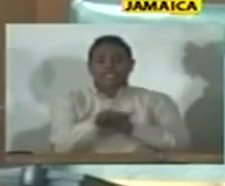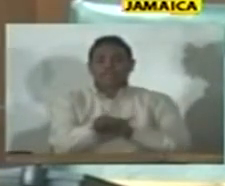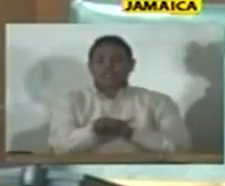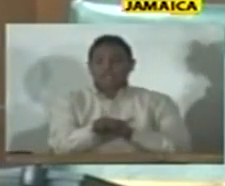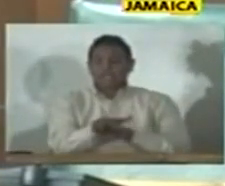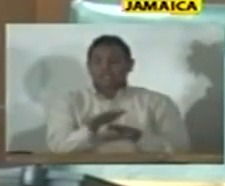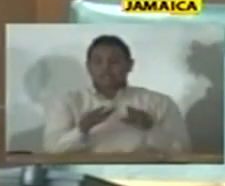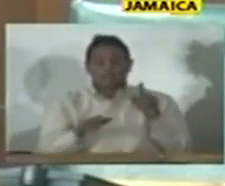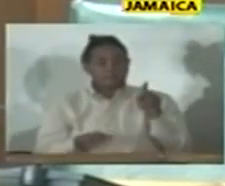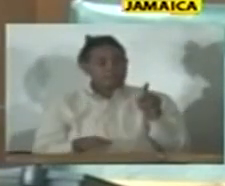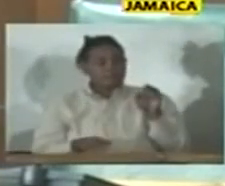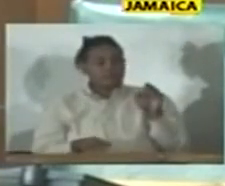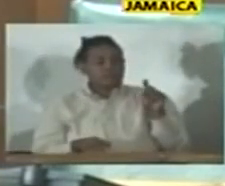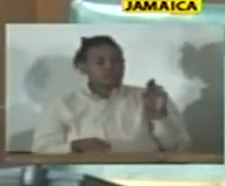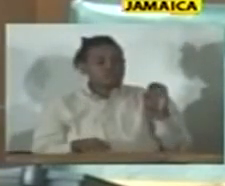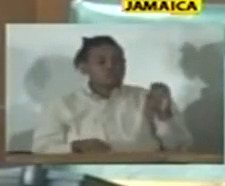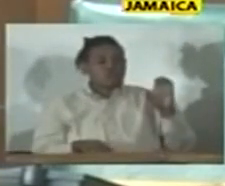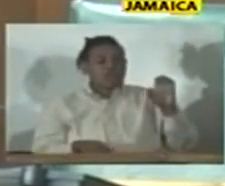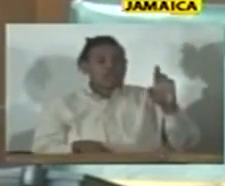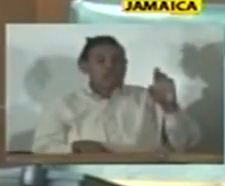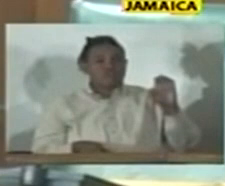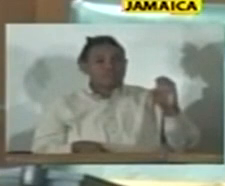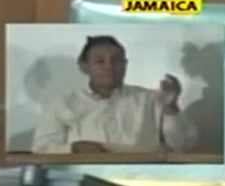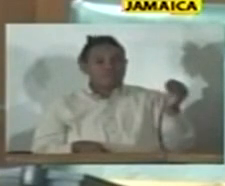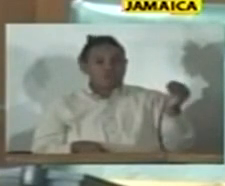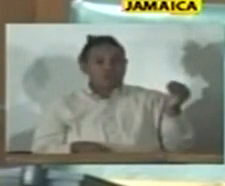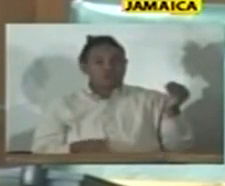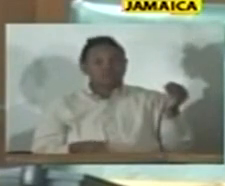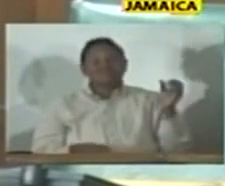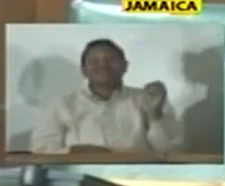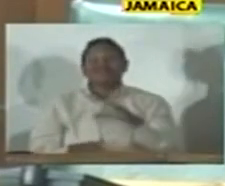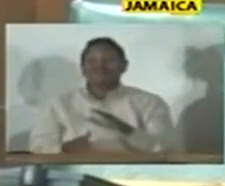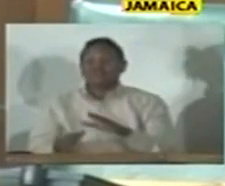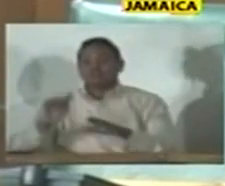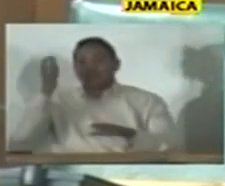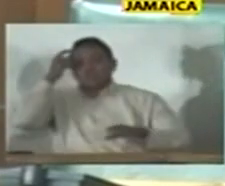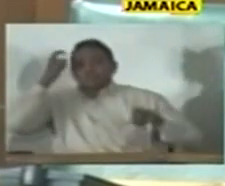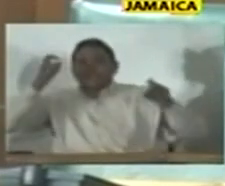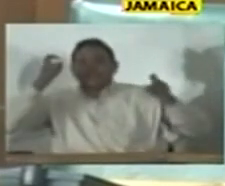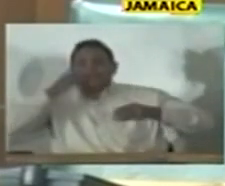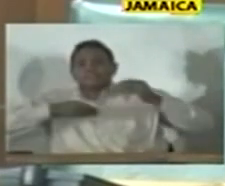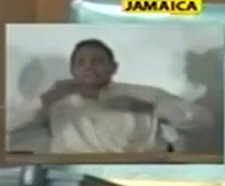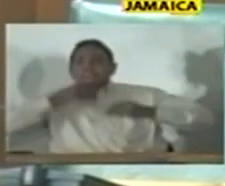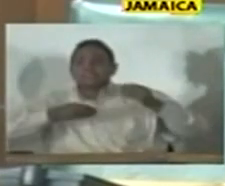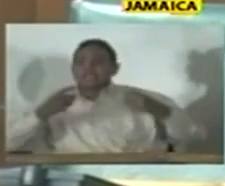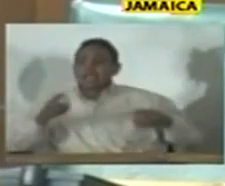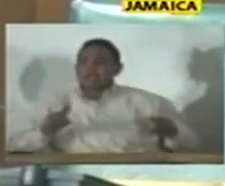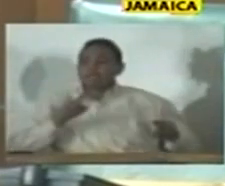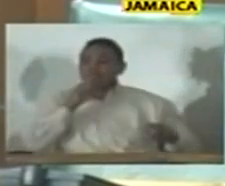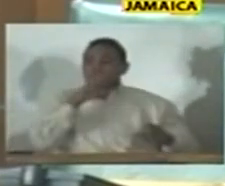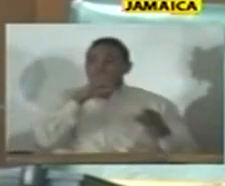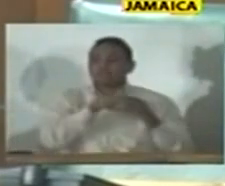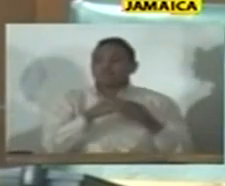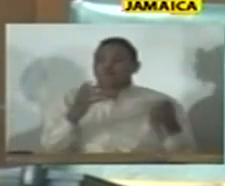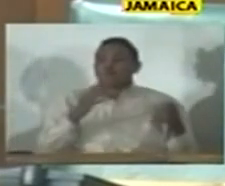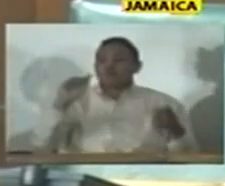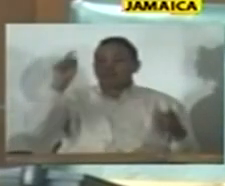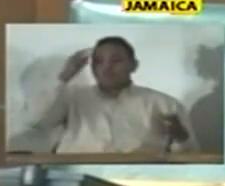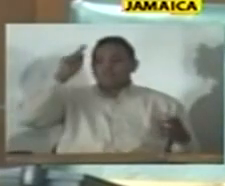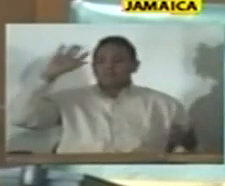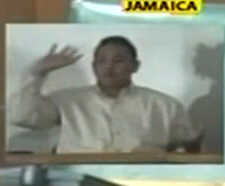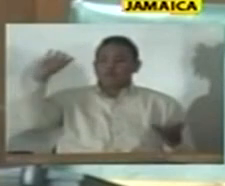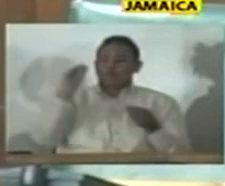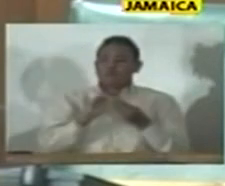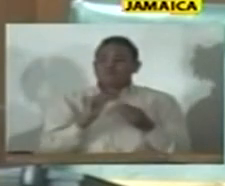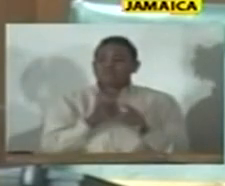the Petro-Carib Fund into central government, it really forms part of the government's